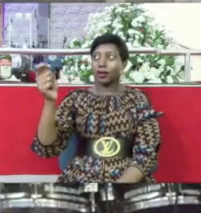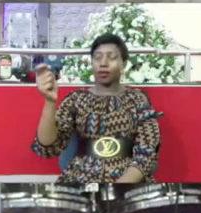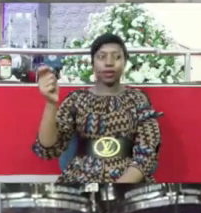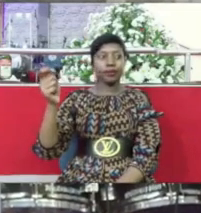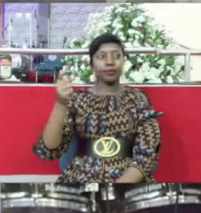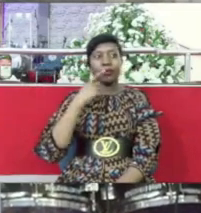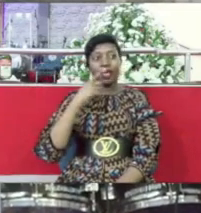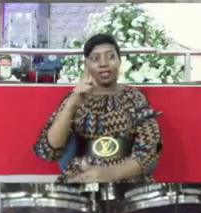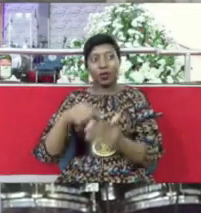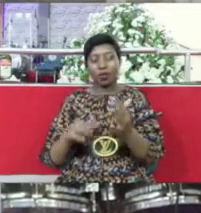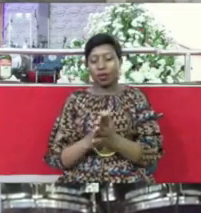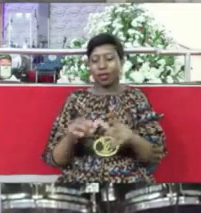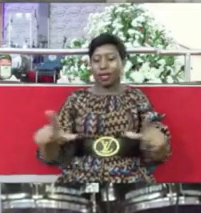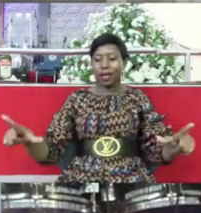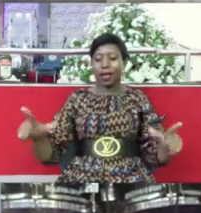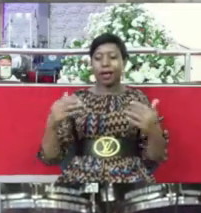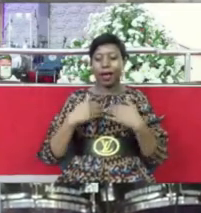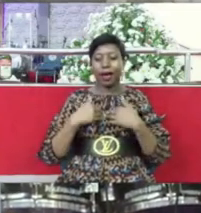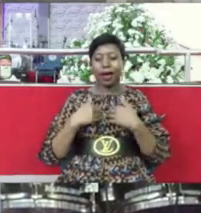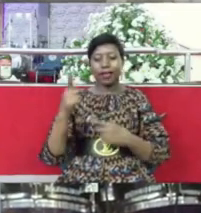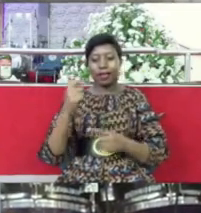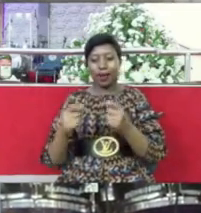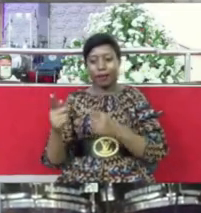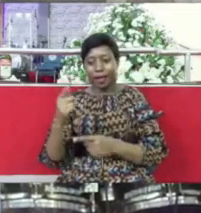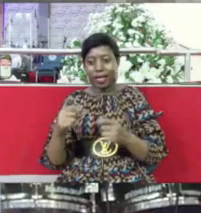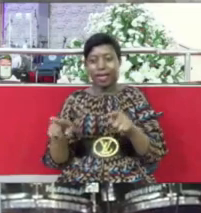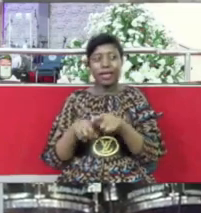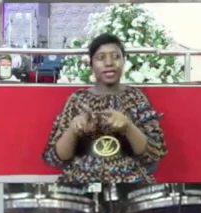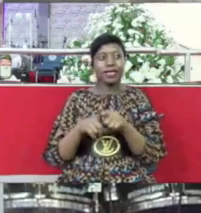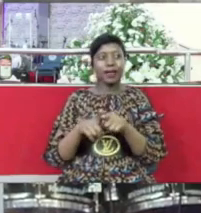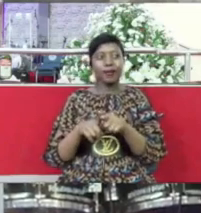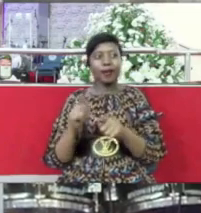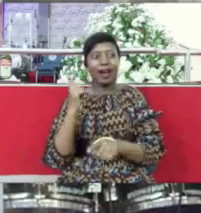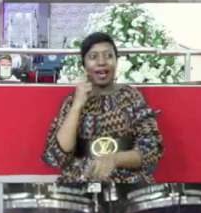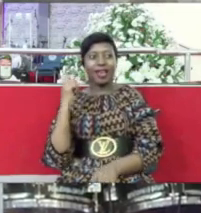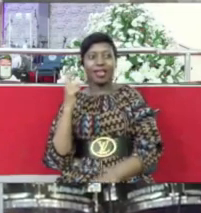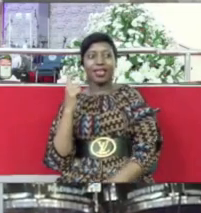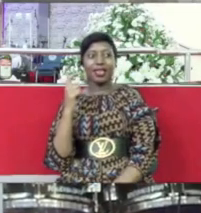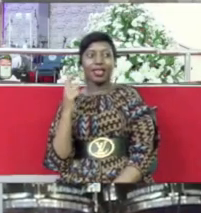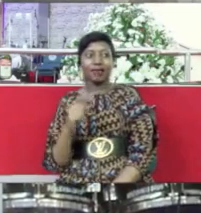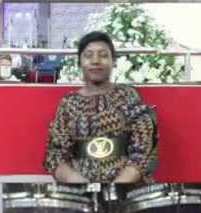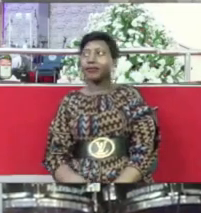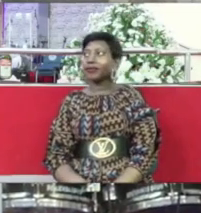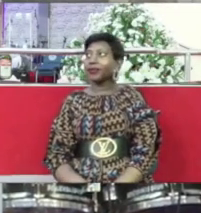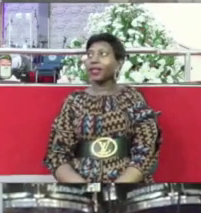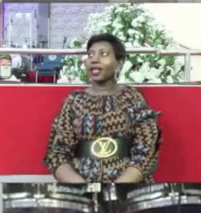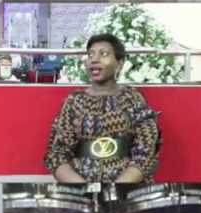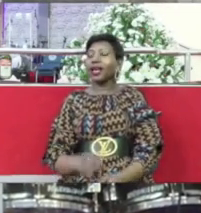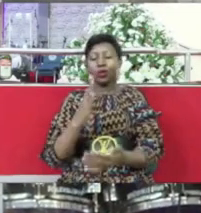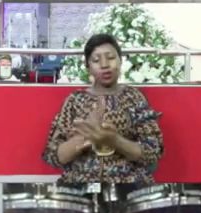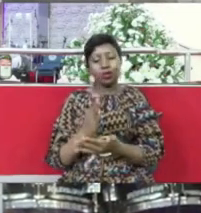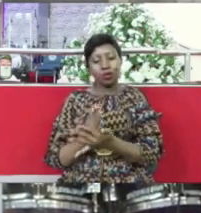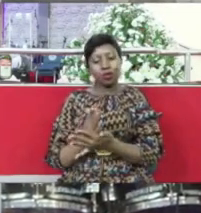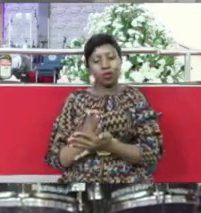honey. So they went and they came back It was indeed flowing with milk and honey. Kulikuwa